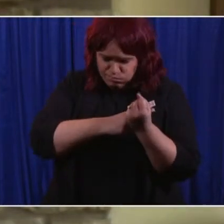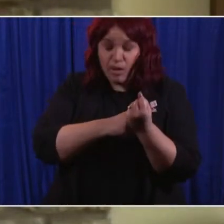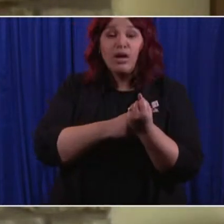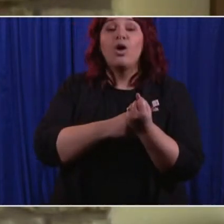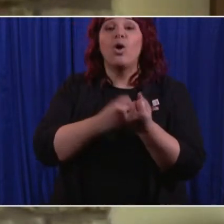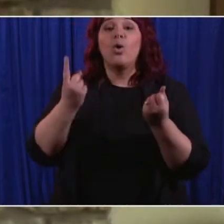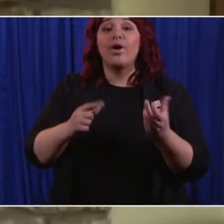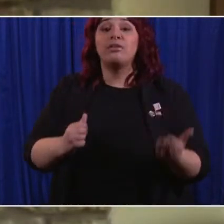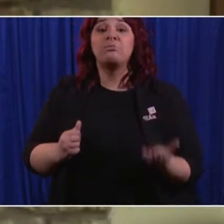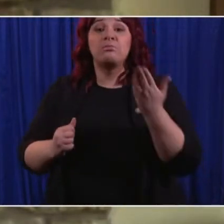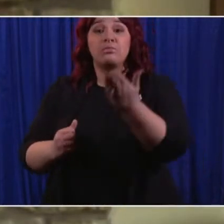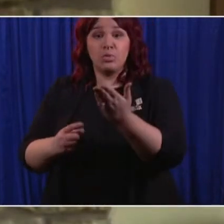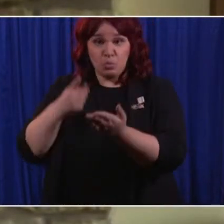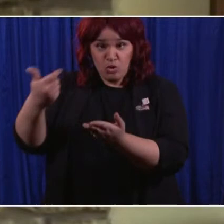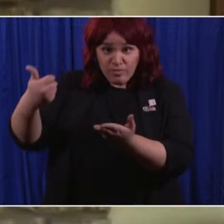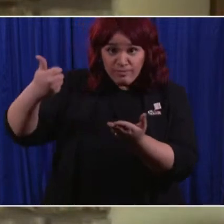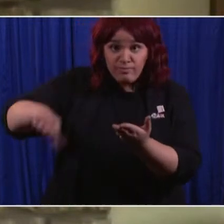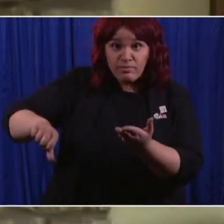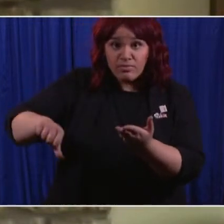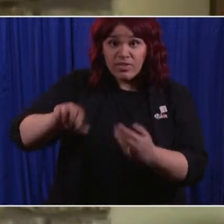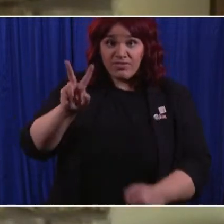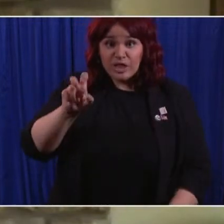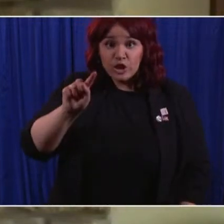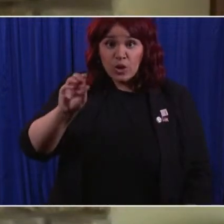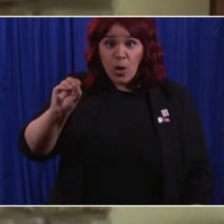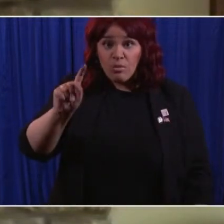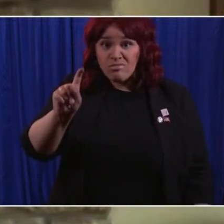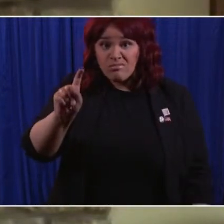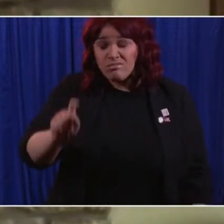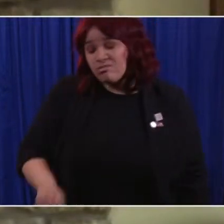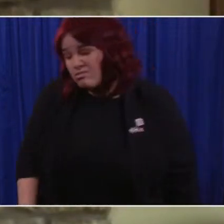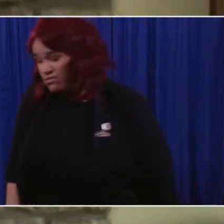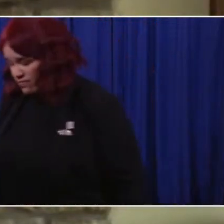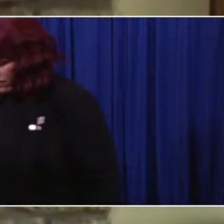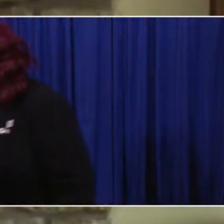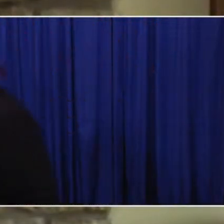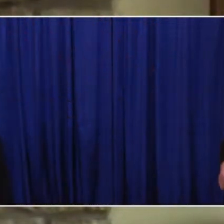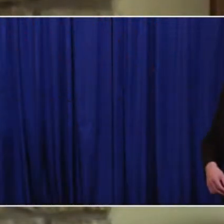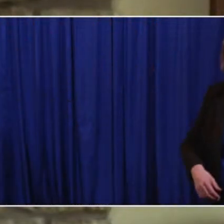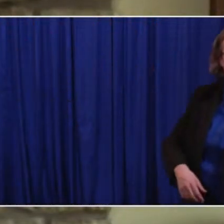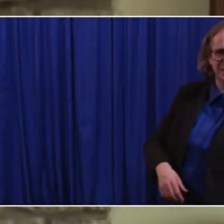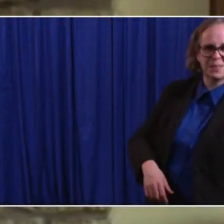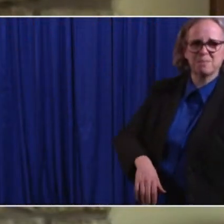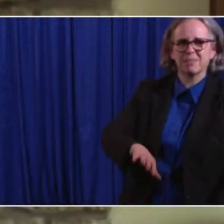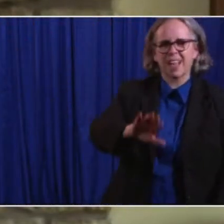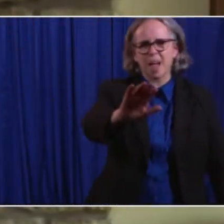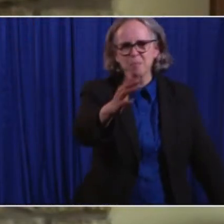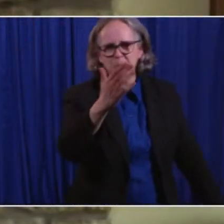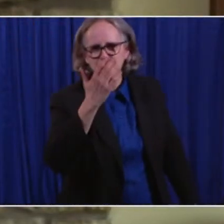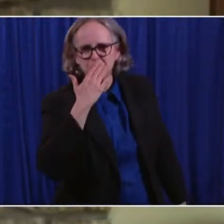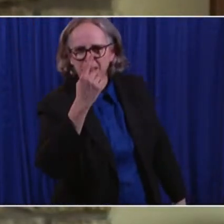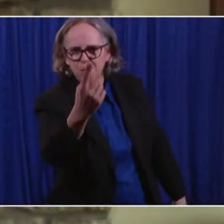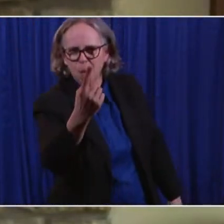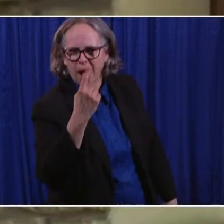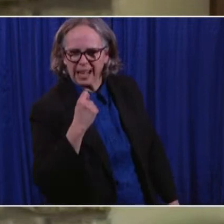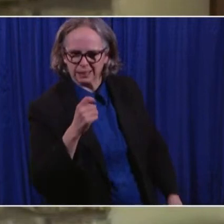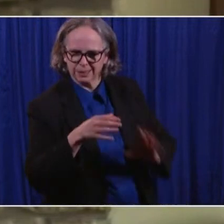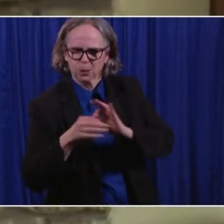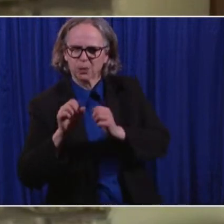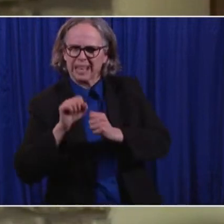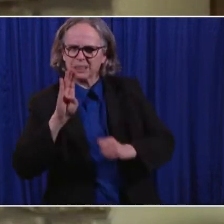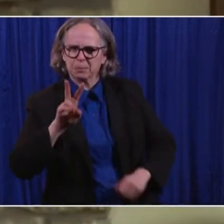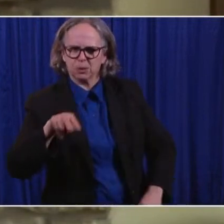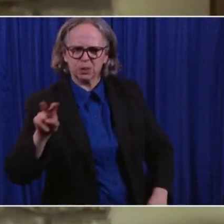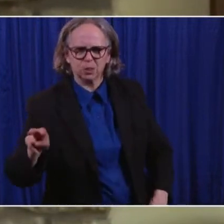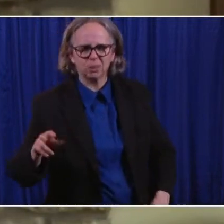Randy, thank you for the question. Throughout my career, I have found that I generally can